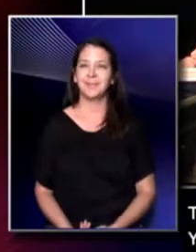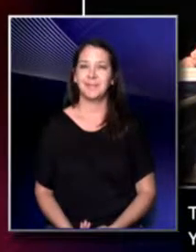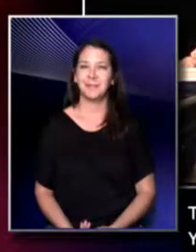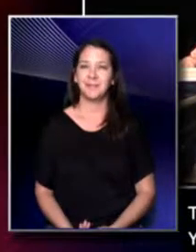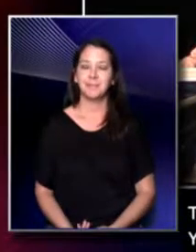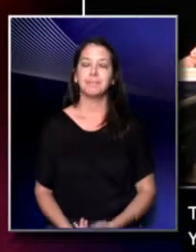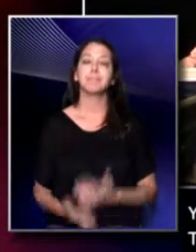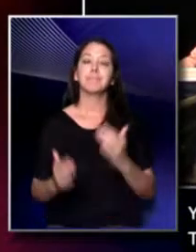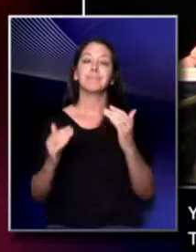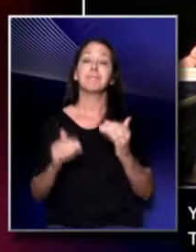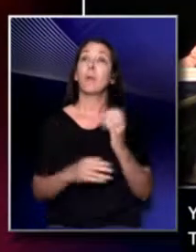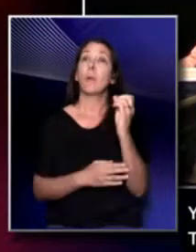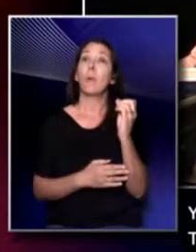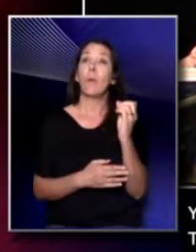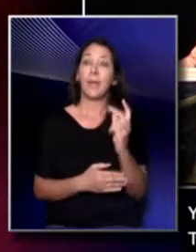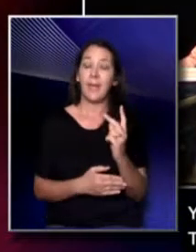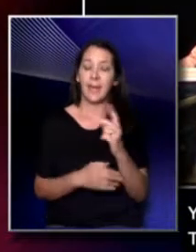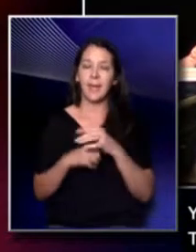Okay.